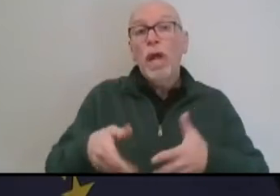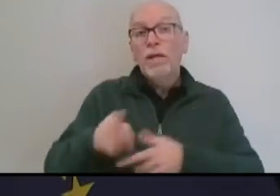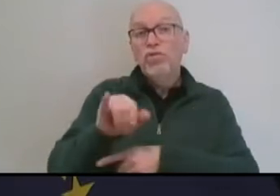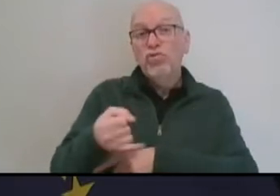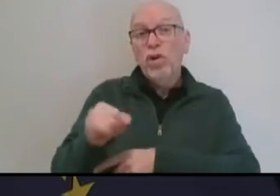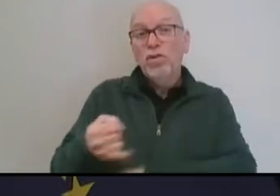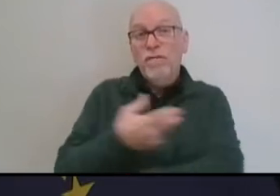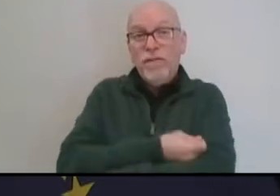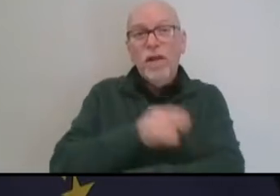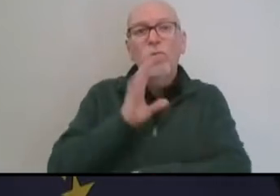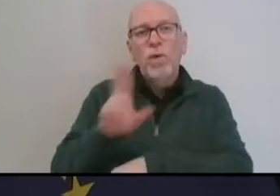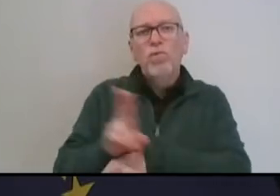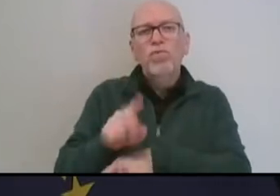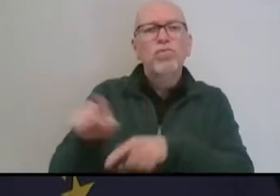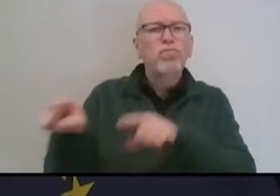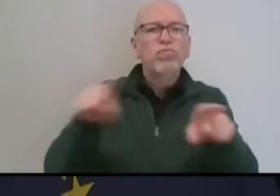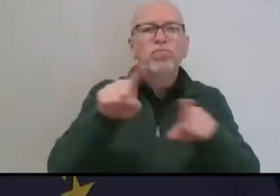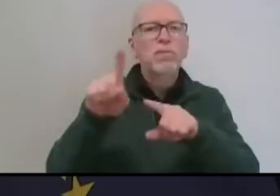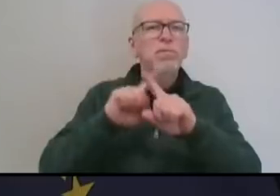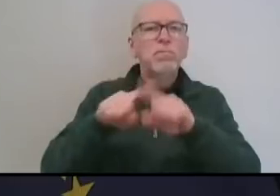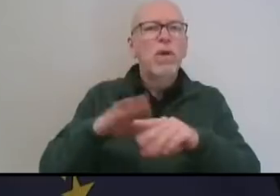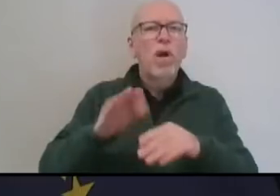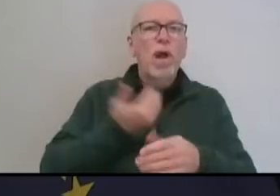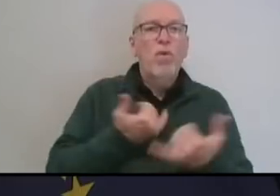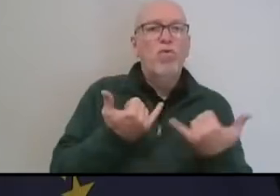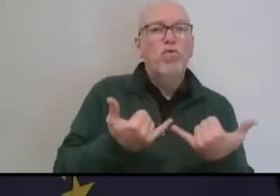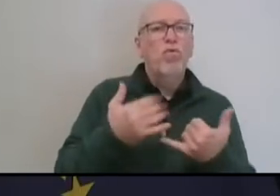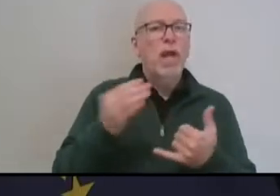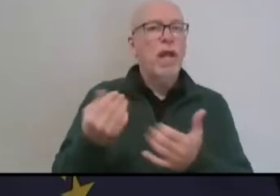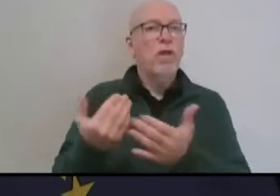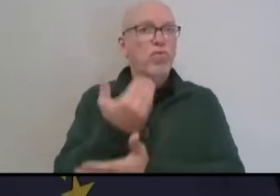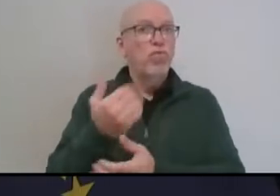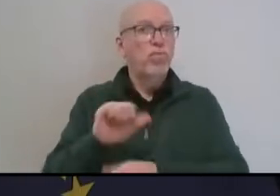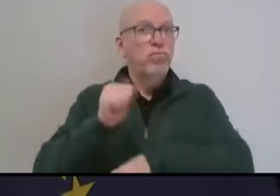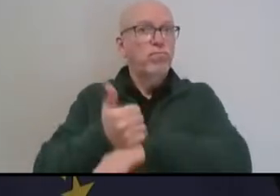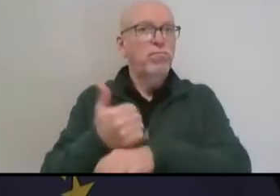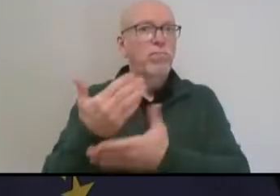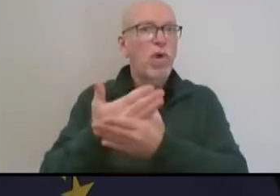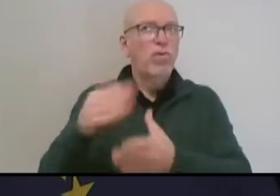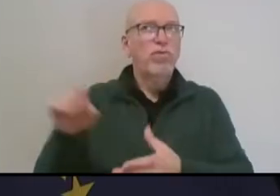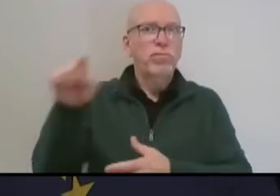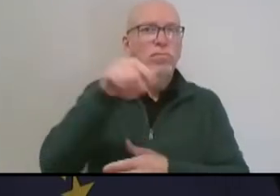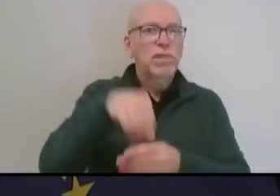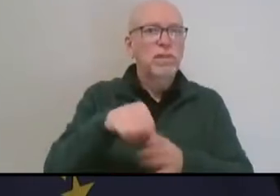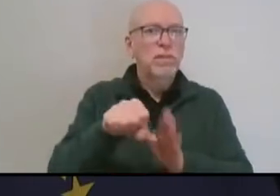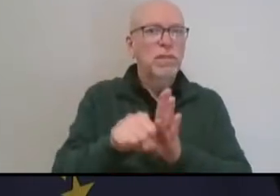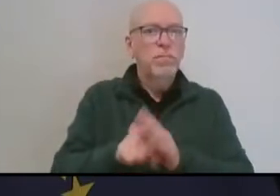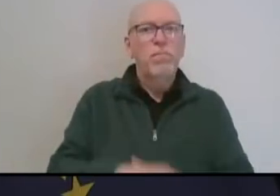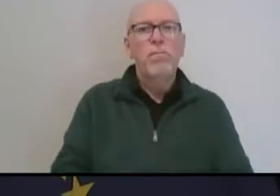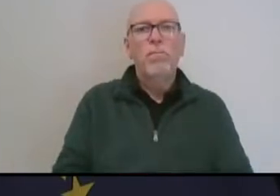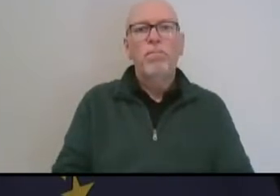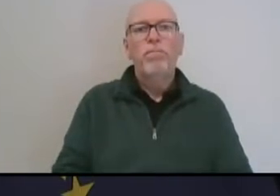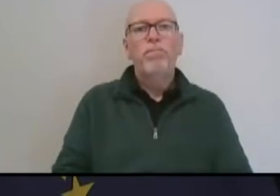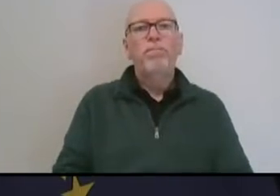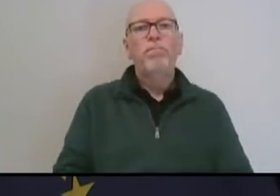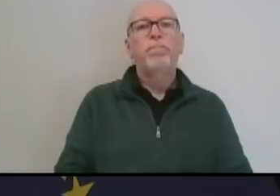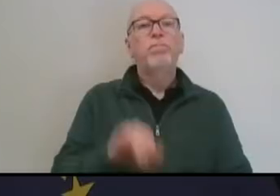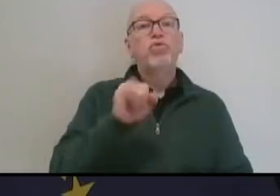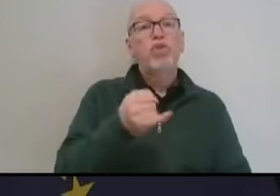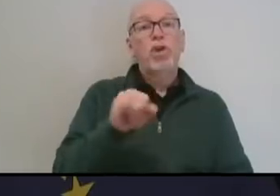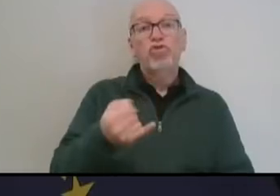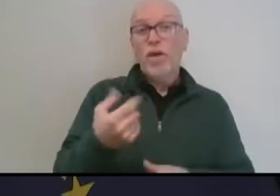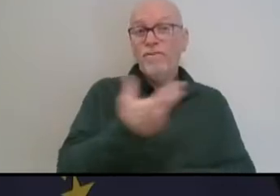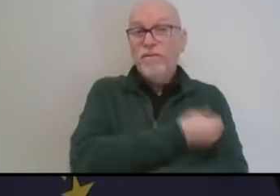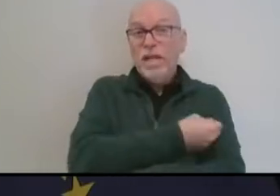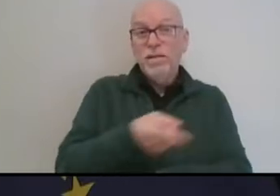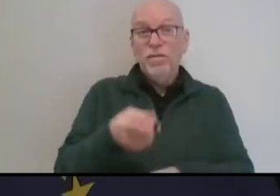vaccine will be distributed in coordination with both our current and new vaccine partners across the state. The Johnson & Johnson vaccine, which you might